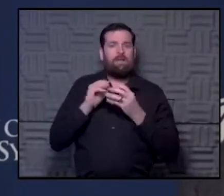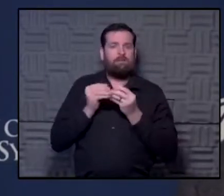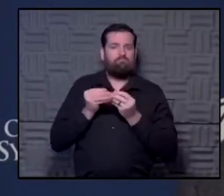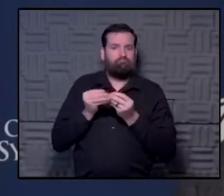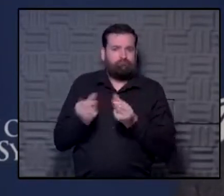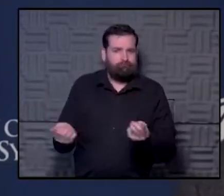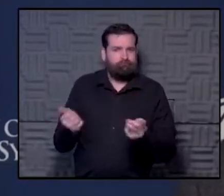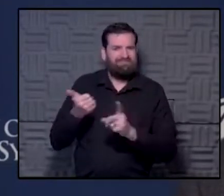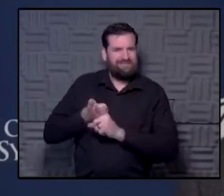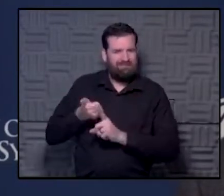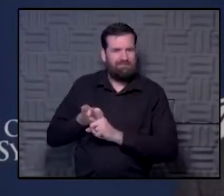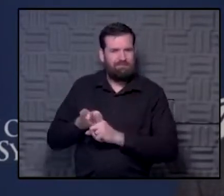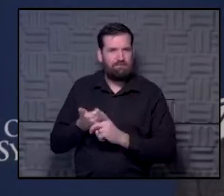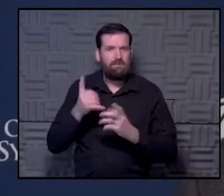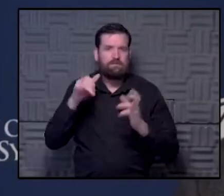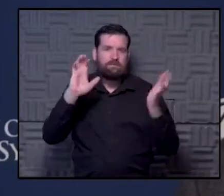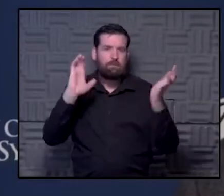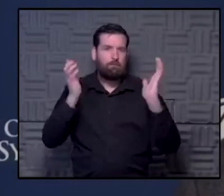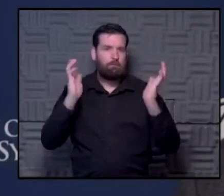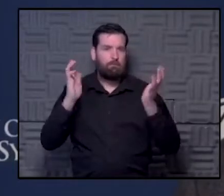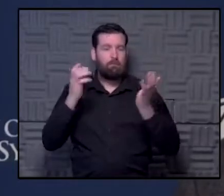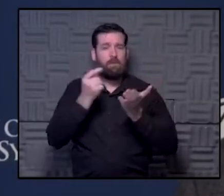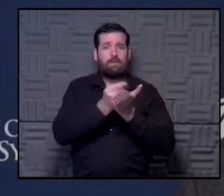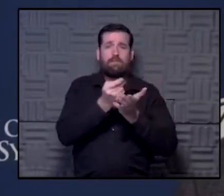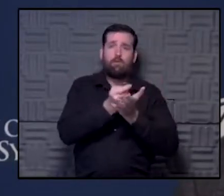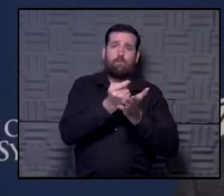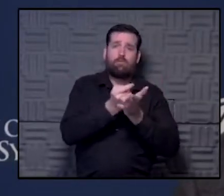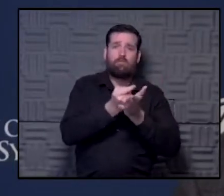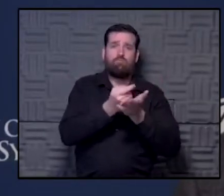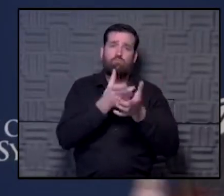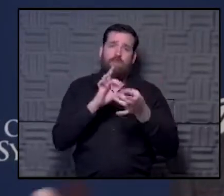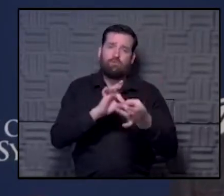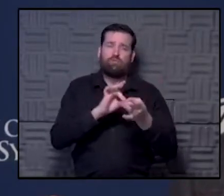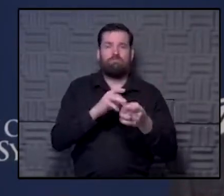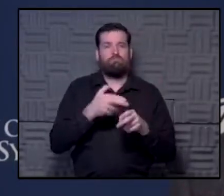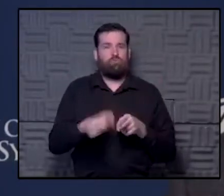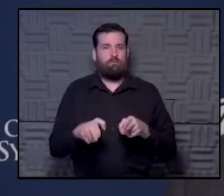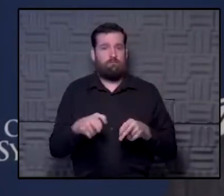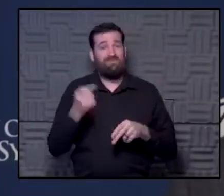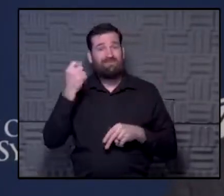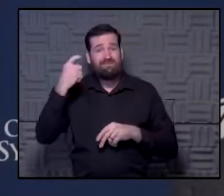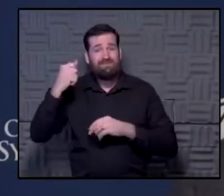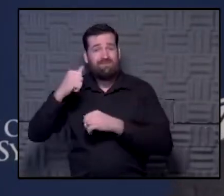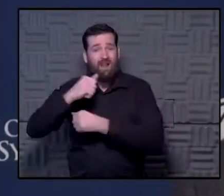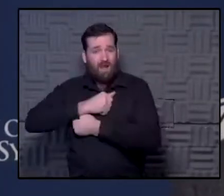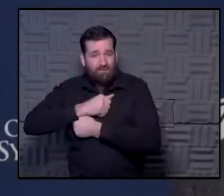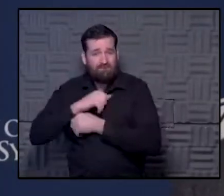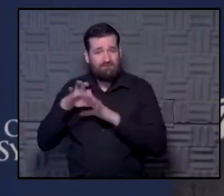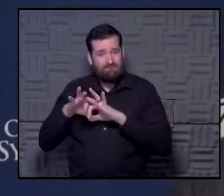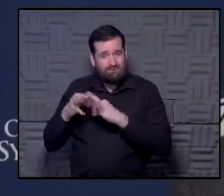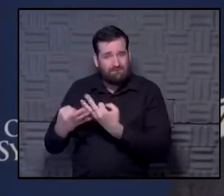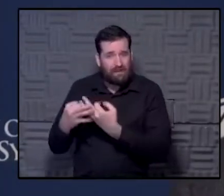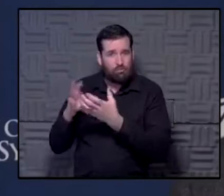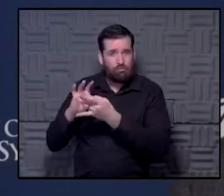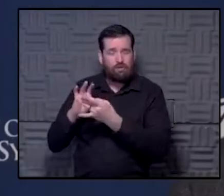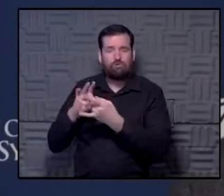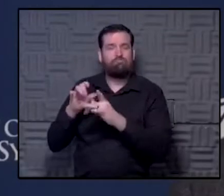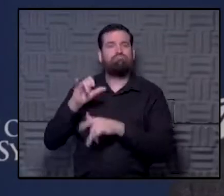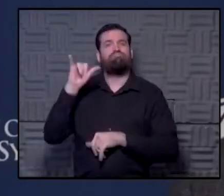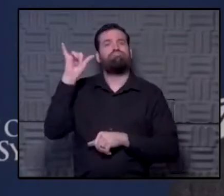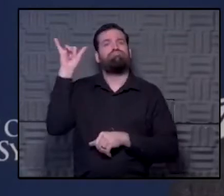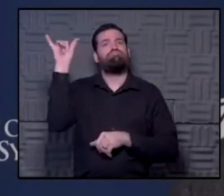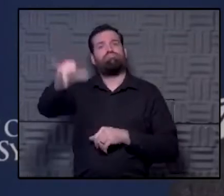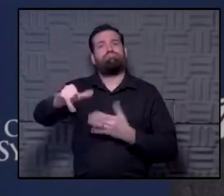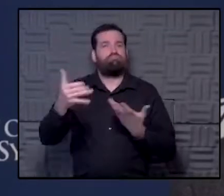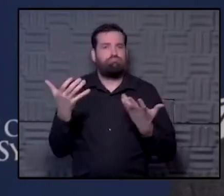that, a therapeutic relationship is very brief. A love relationship, a familial relationship is lifelong.